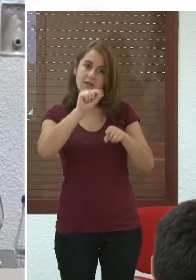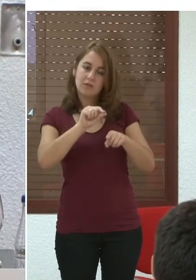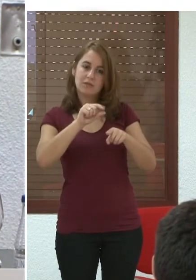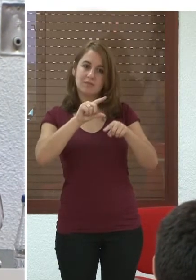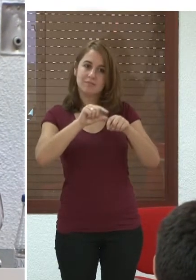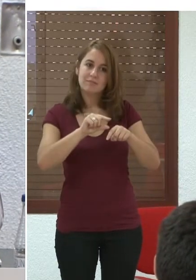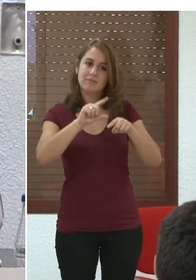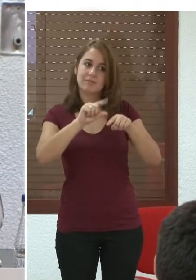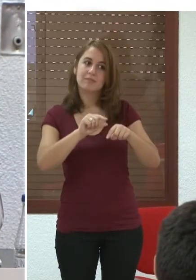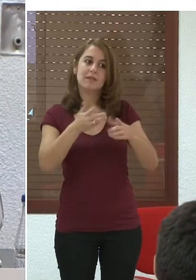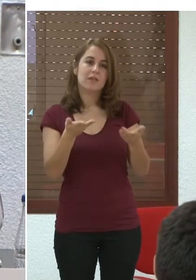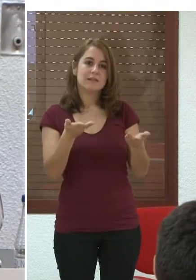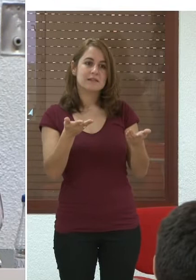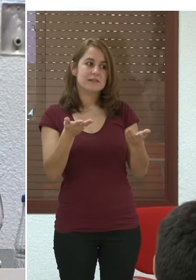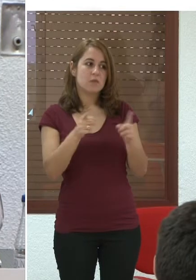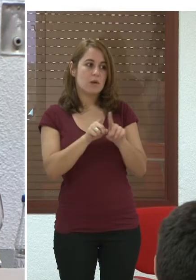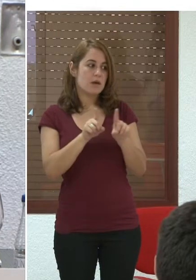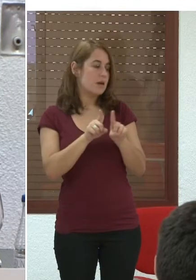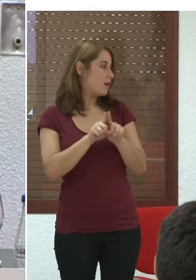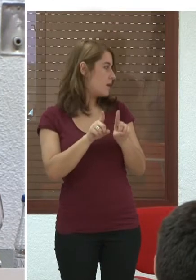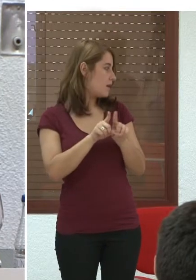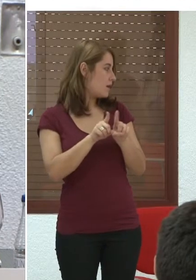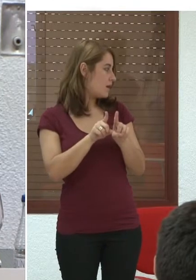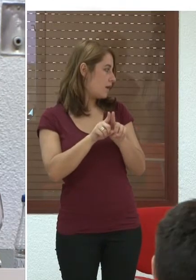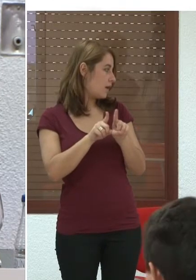if it was a spring.